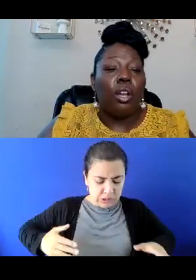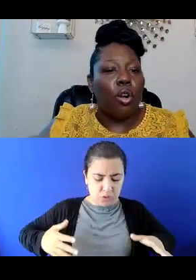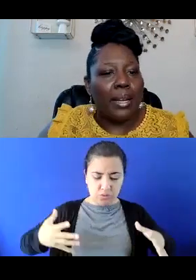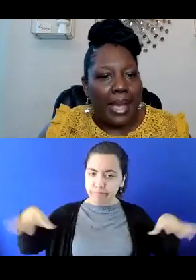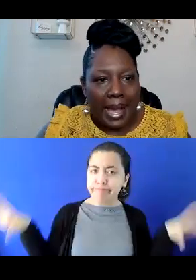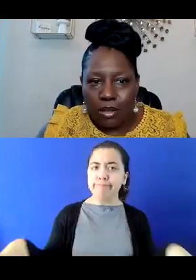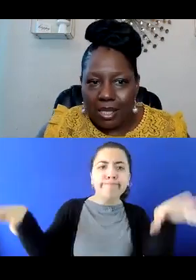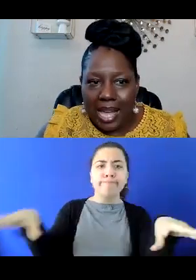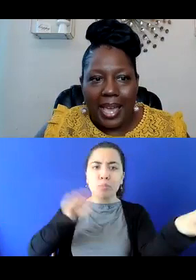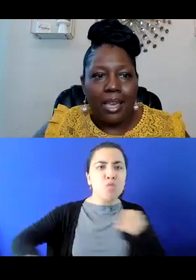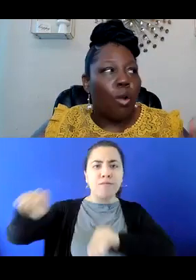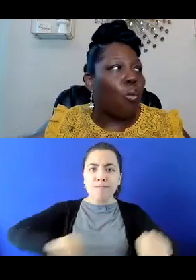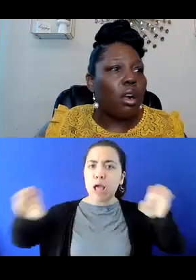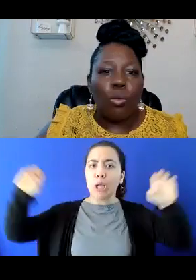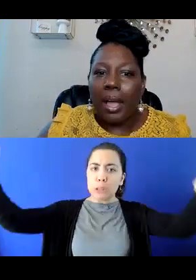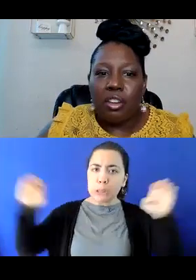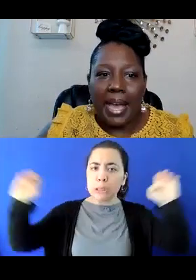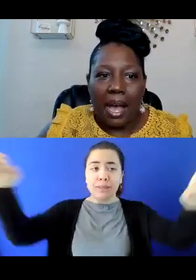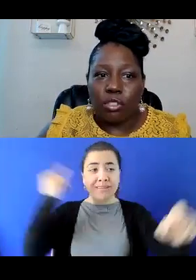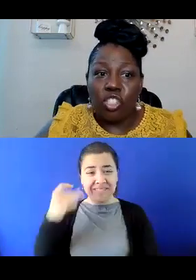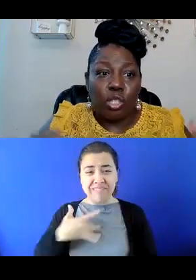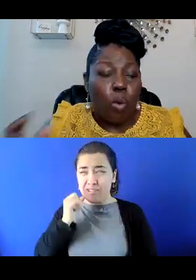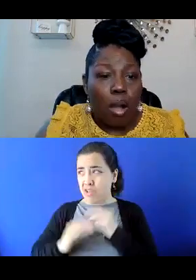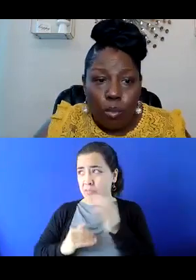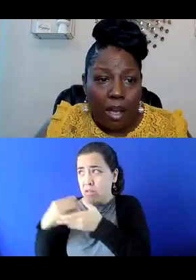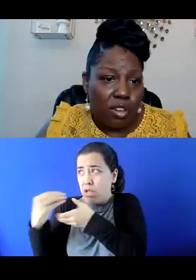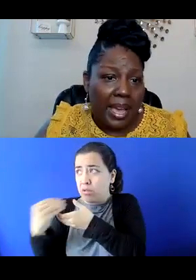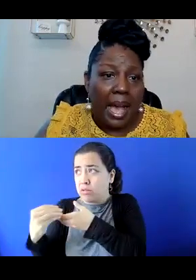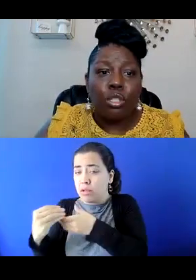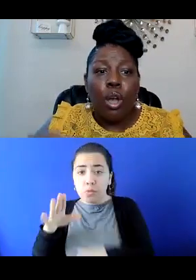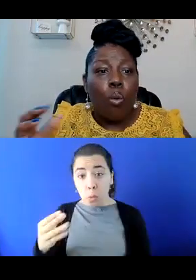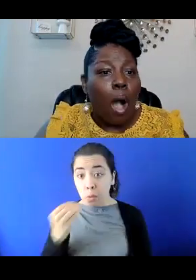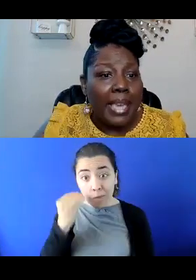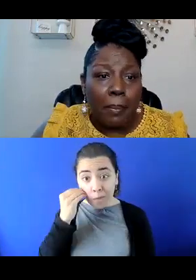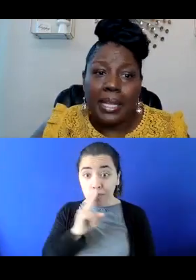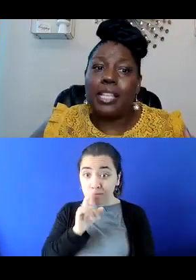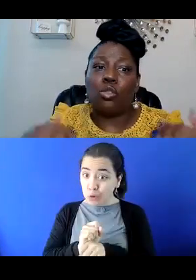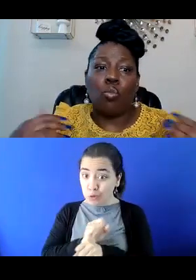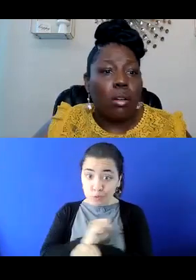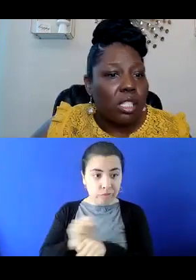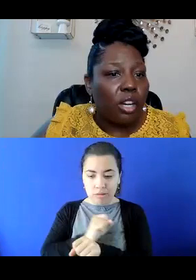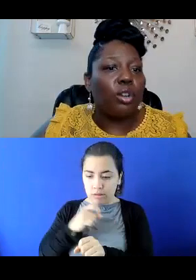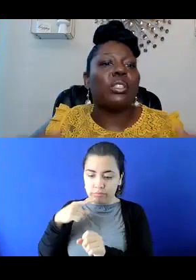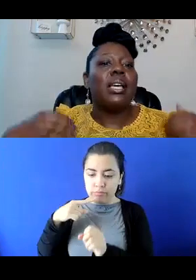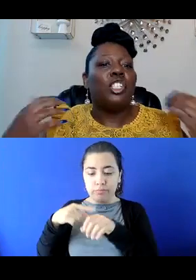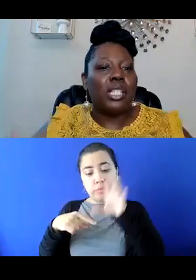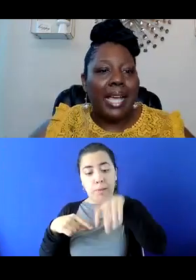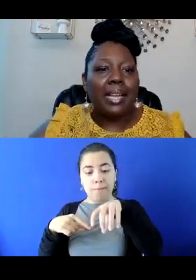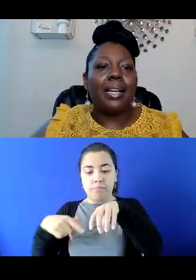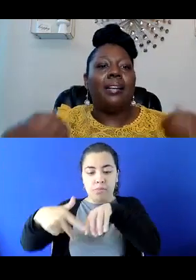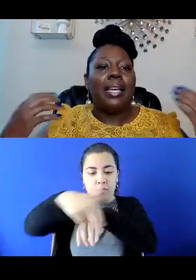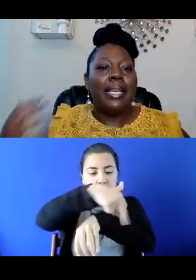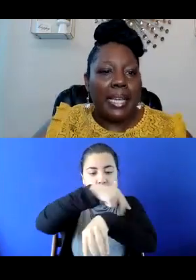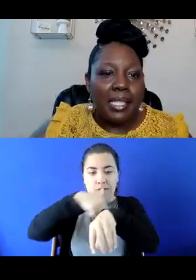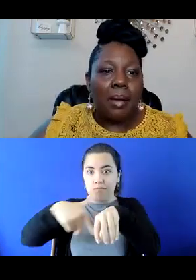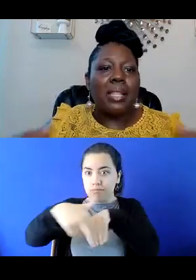comfortable going outside, walk around your house. Just walk around your house. Walk in place, walk circles. Just kind